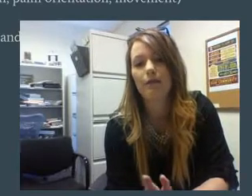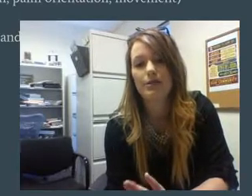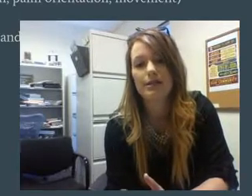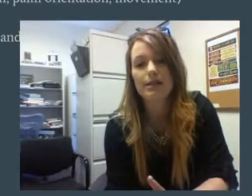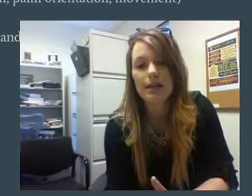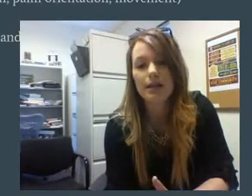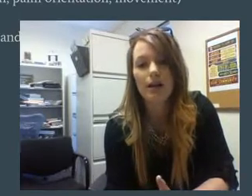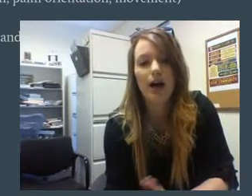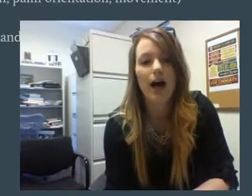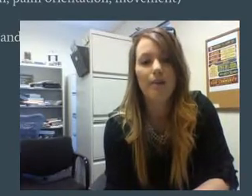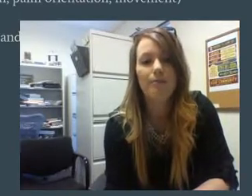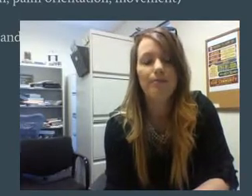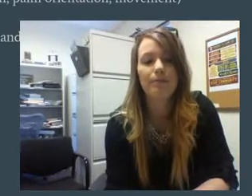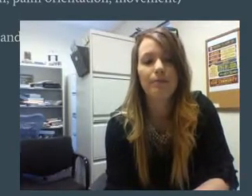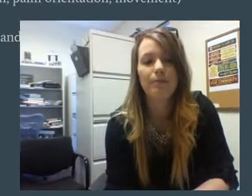The versus the.